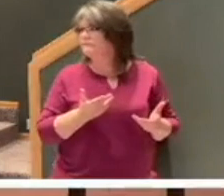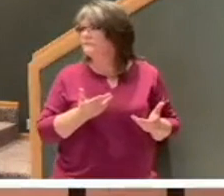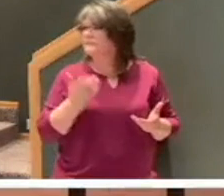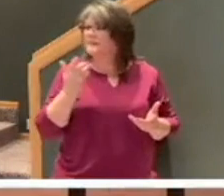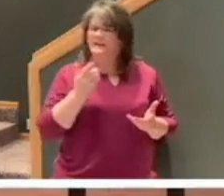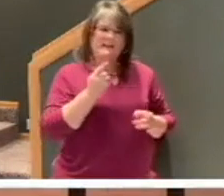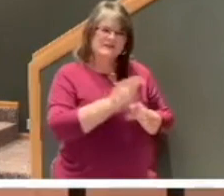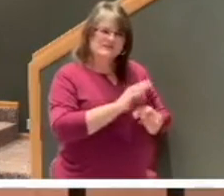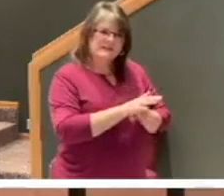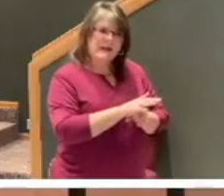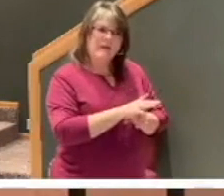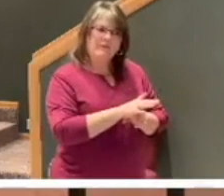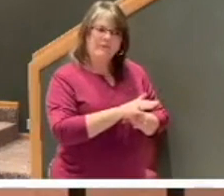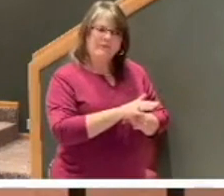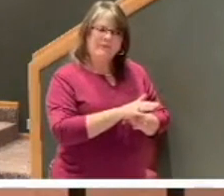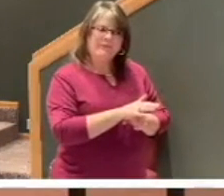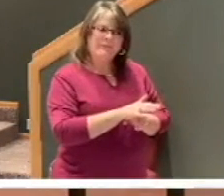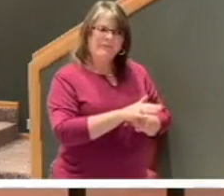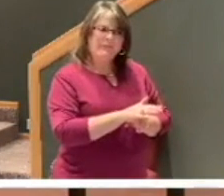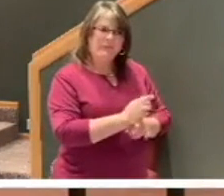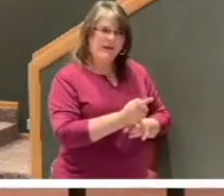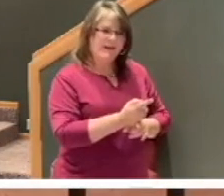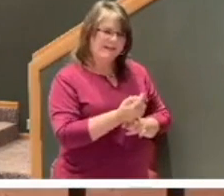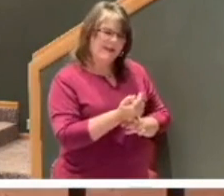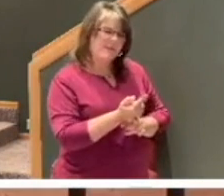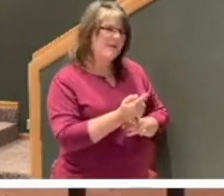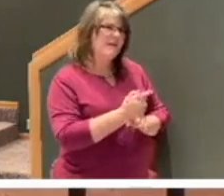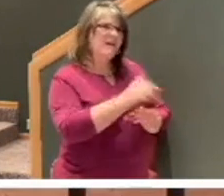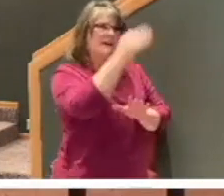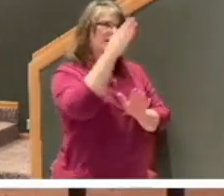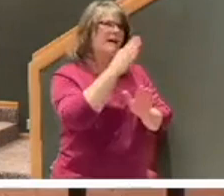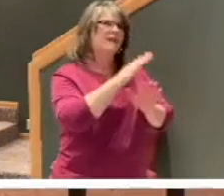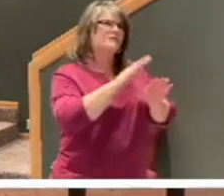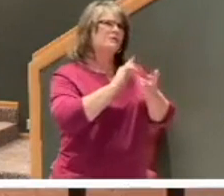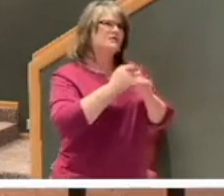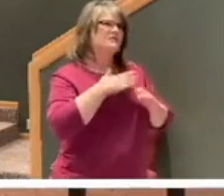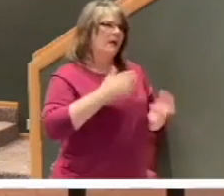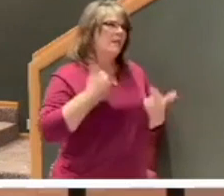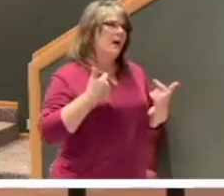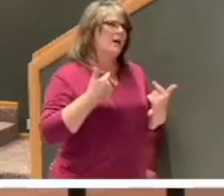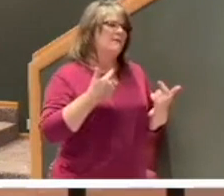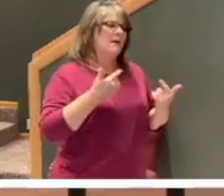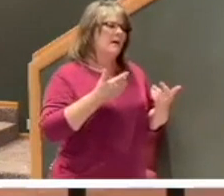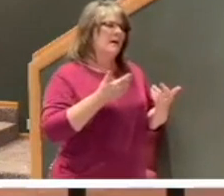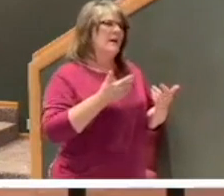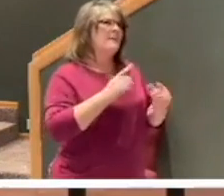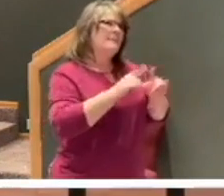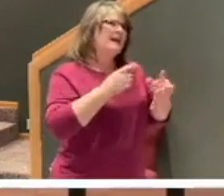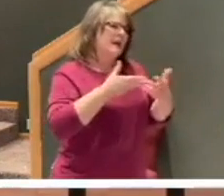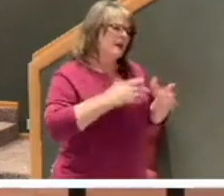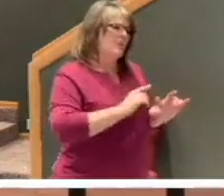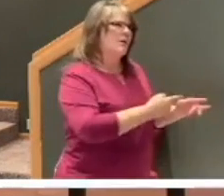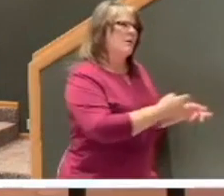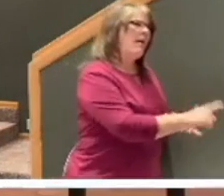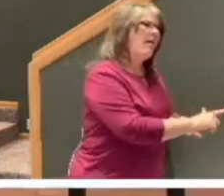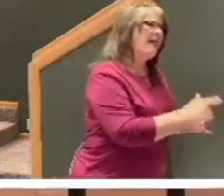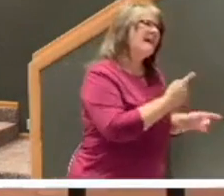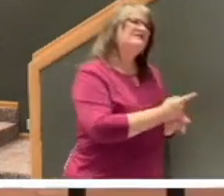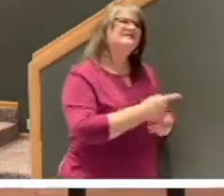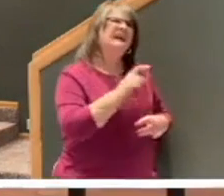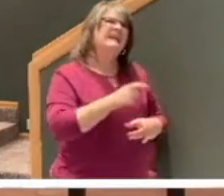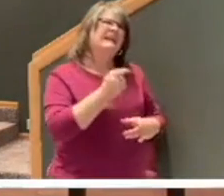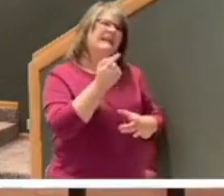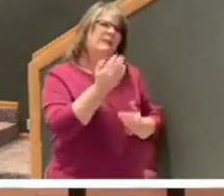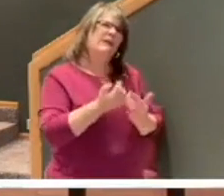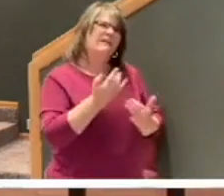just enough, right? God, don't mess with my life, but I don't want to go to hell. I need a little